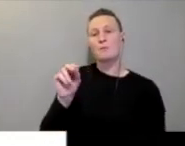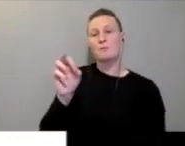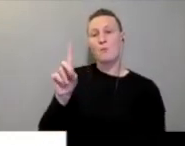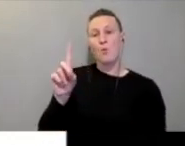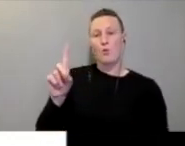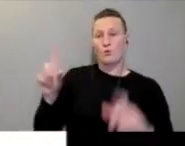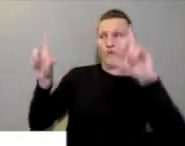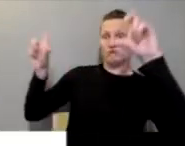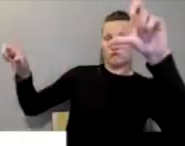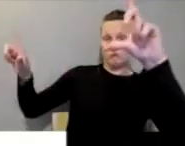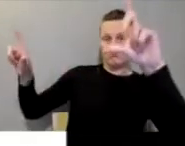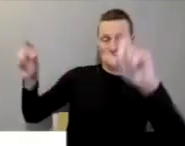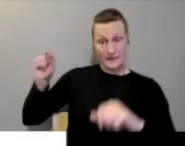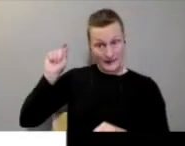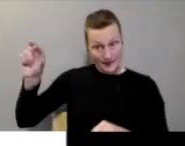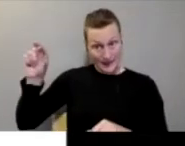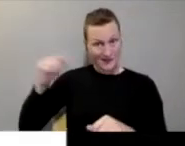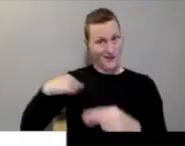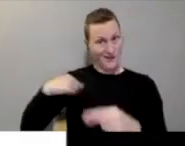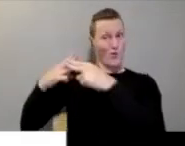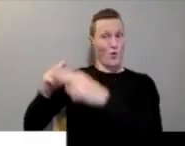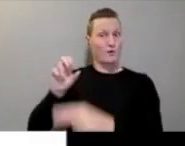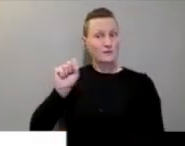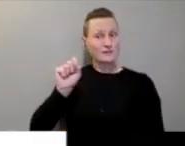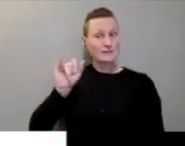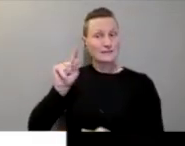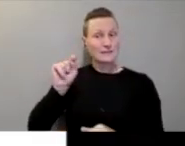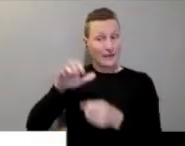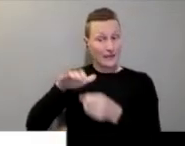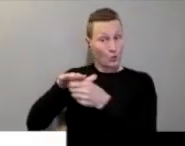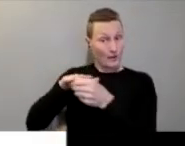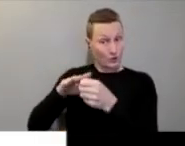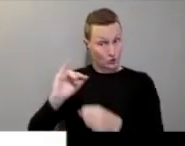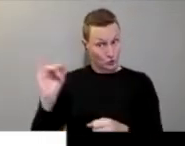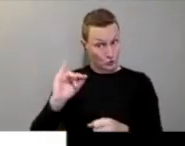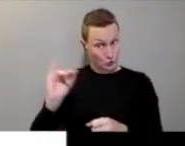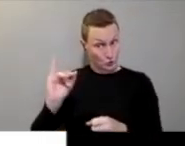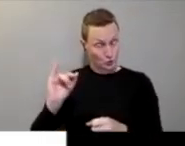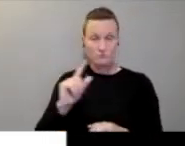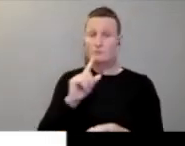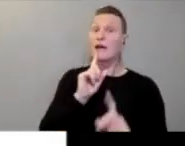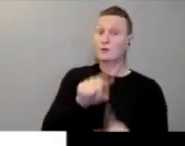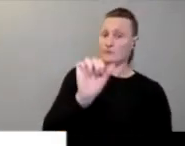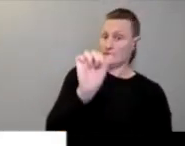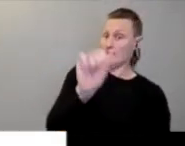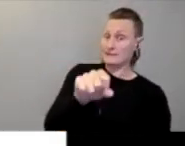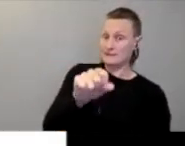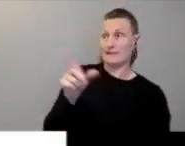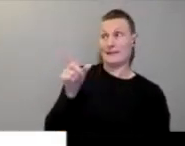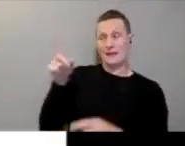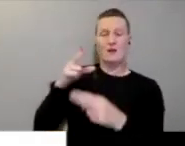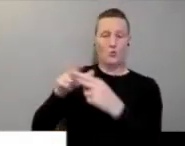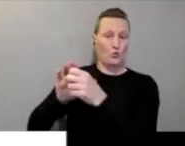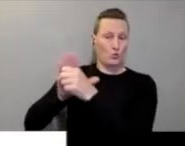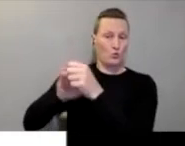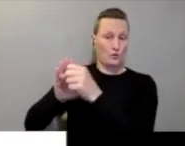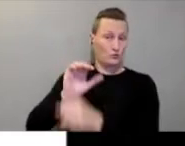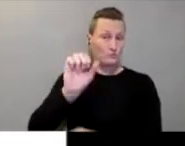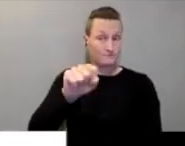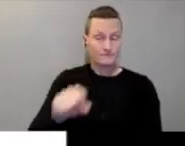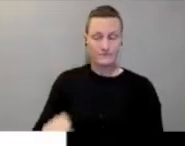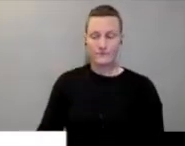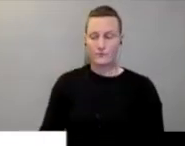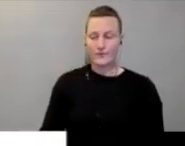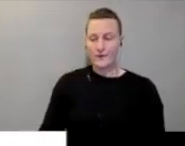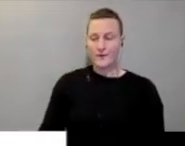Yes, definitely. I just want to clarify in terms of Toronto Arts Council's eligibility for both OpenDoor